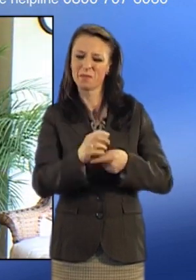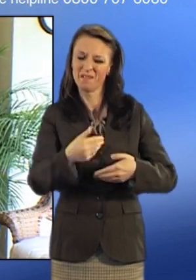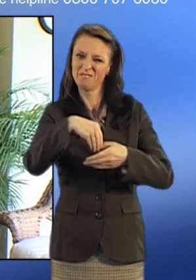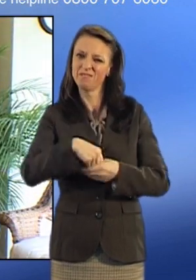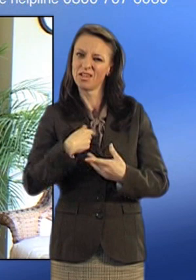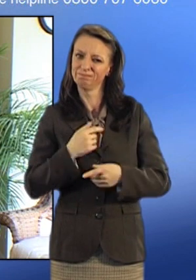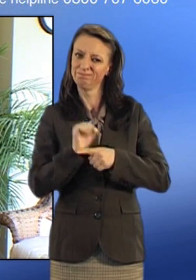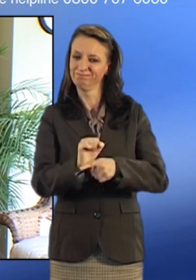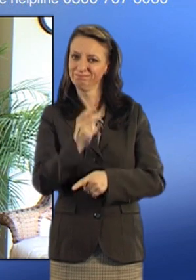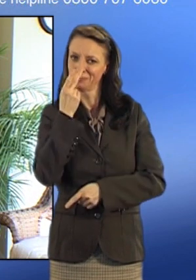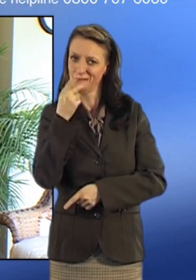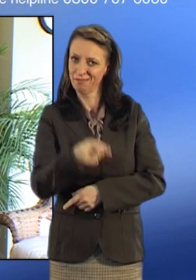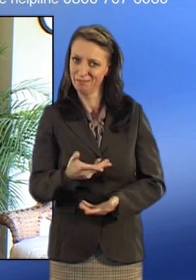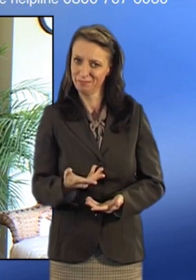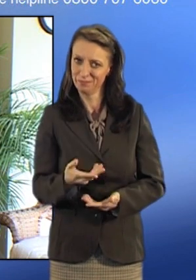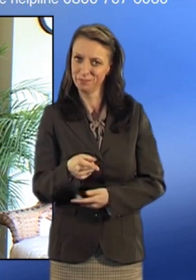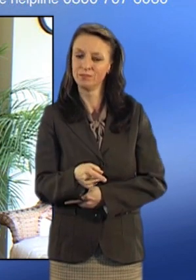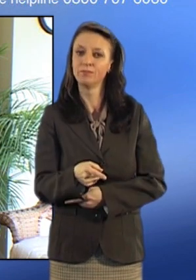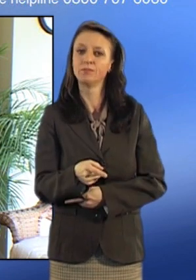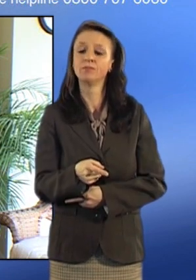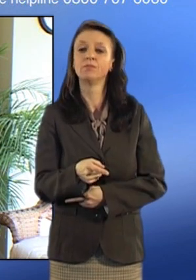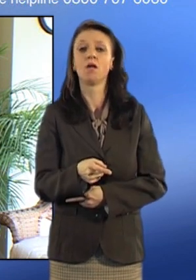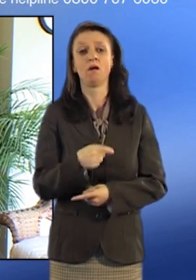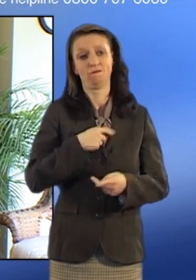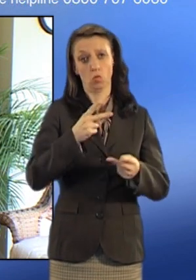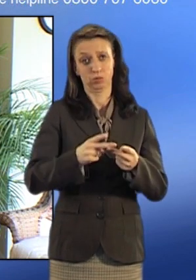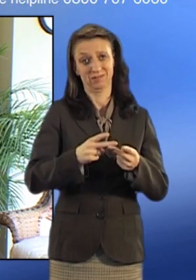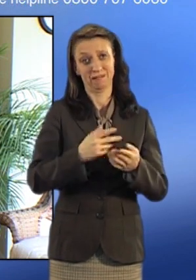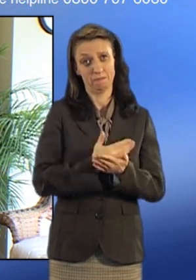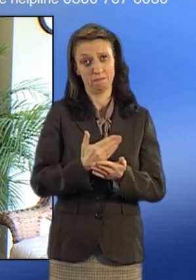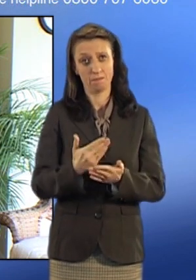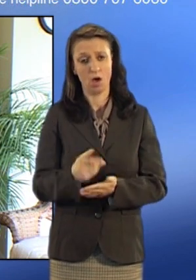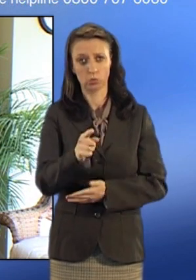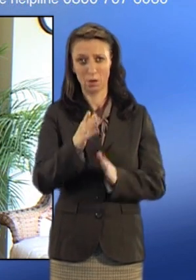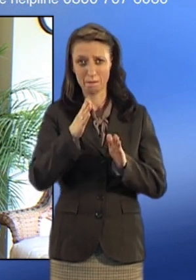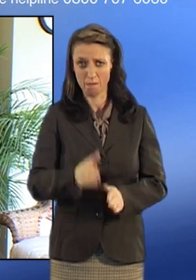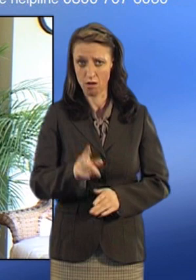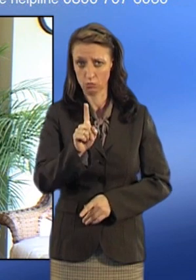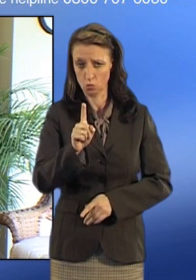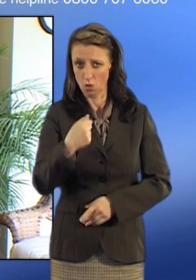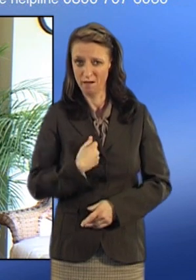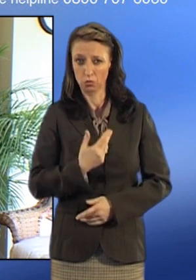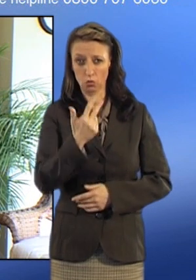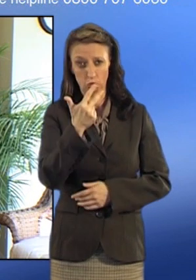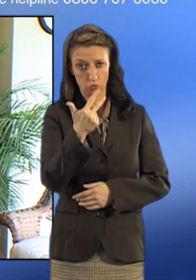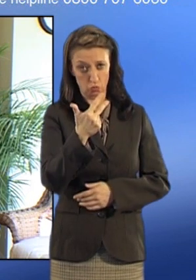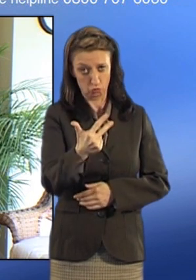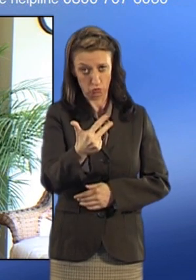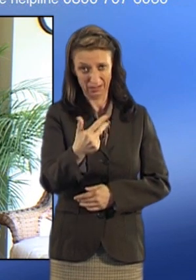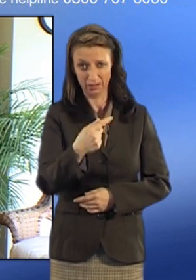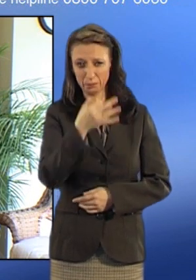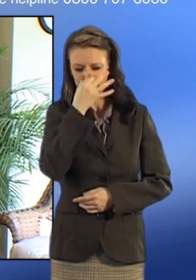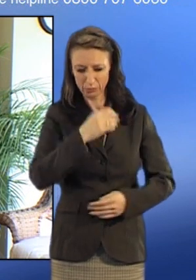In order to complete the second stage, it is necessary to collect 3 samples of bowel motion on separate